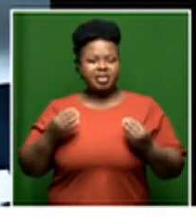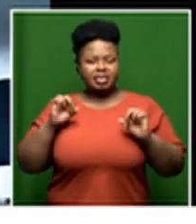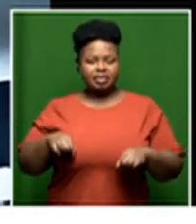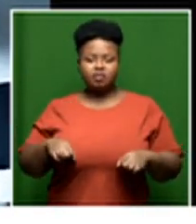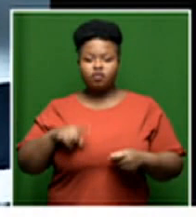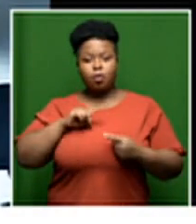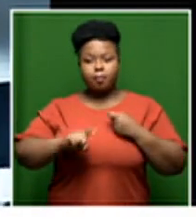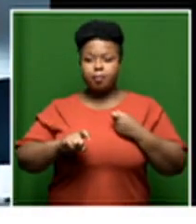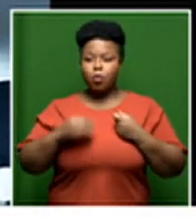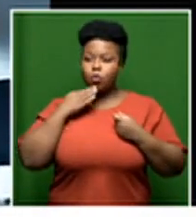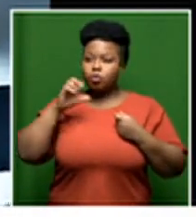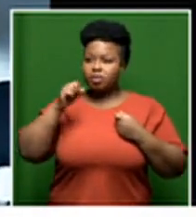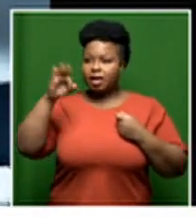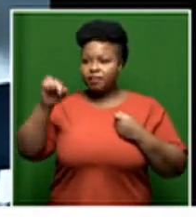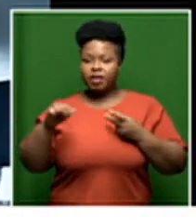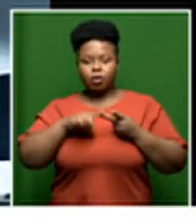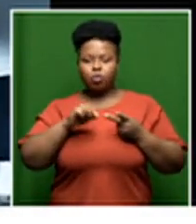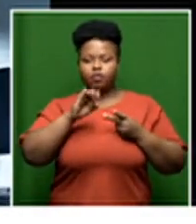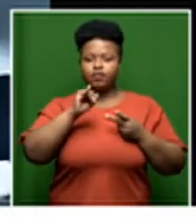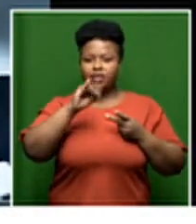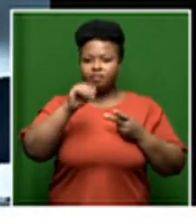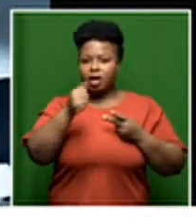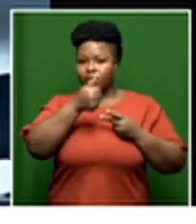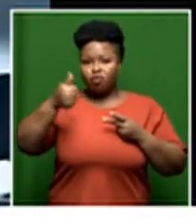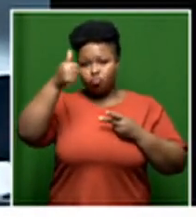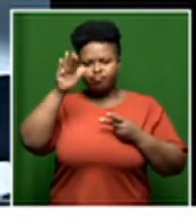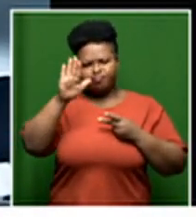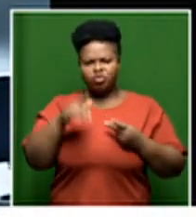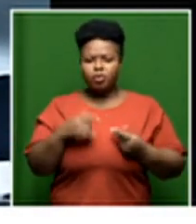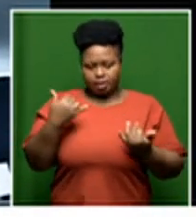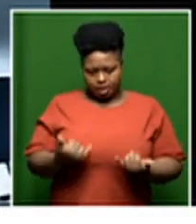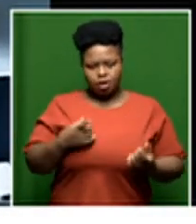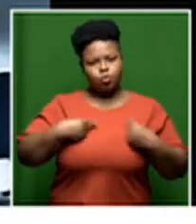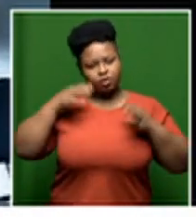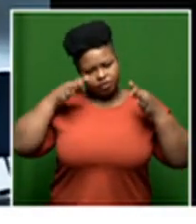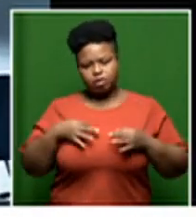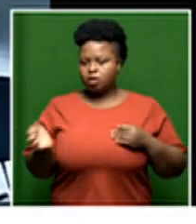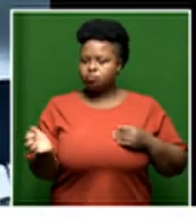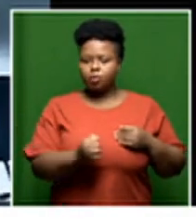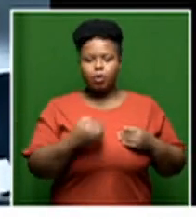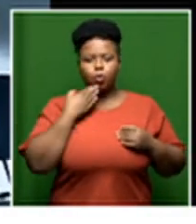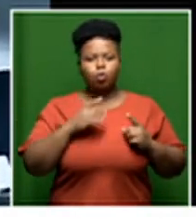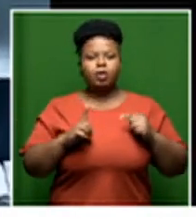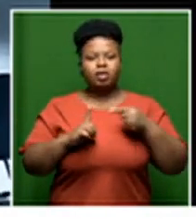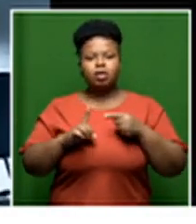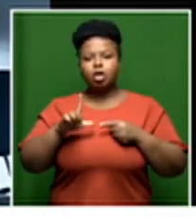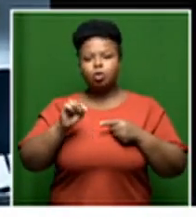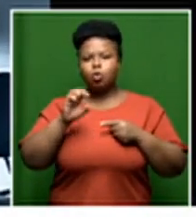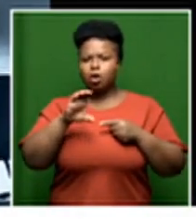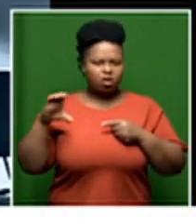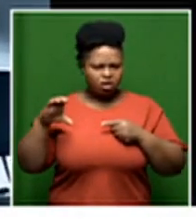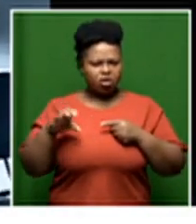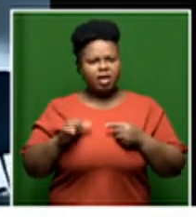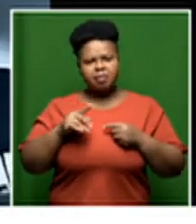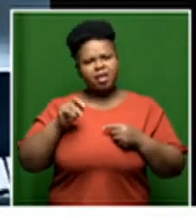that were sought from either SAFA or from FIFA. So us employing Luc Eymael has got to do with the fact that he was cleared, or he is a